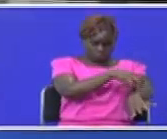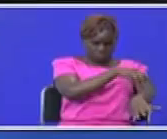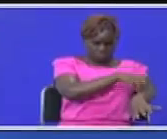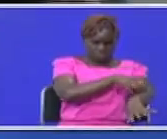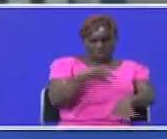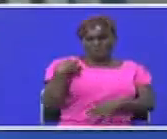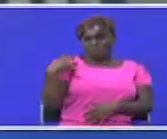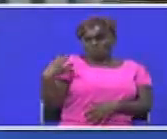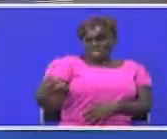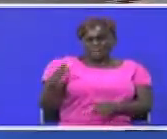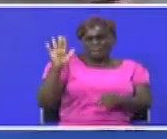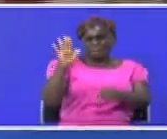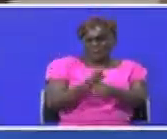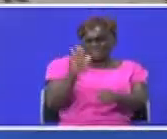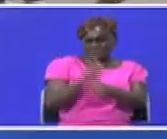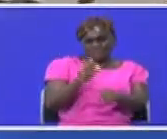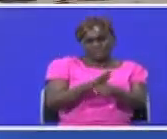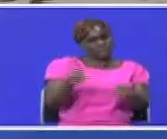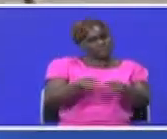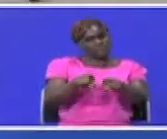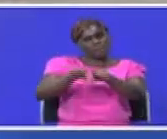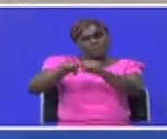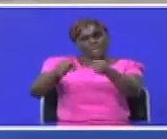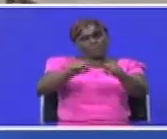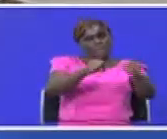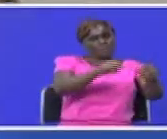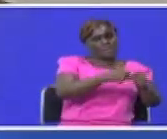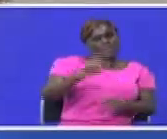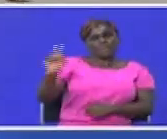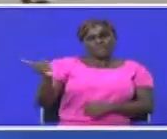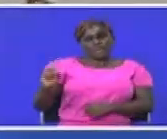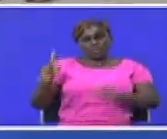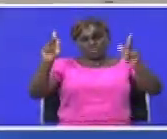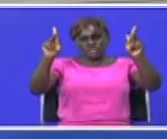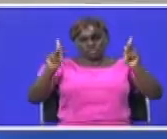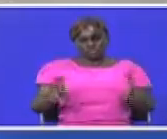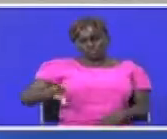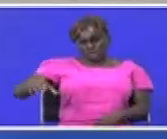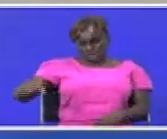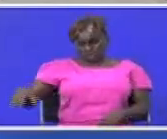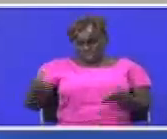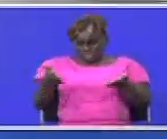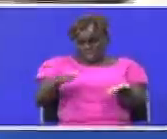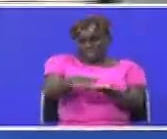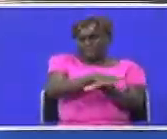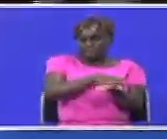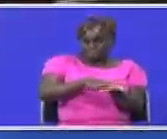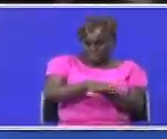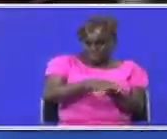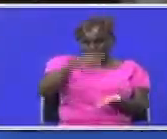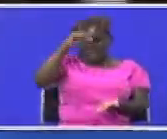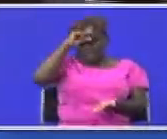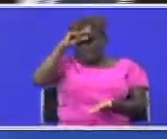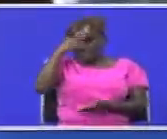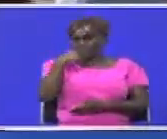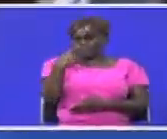worth millions of shillings have also been destroyed in Nairobi and Kisumu counties. And it is on this backdrop that the government